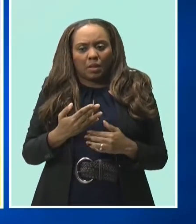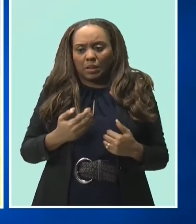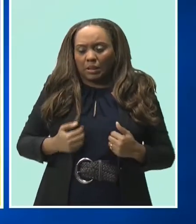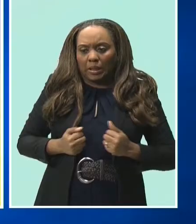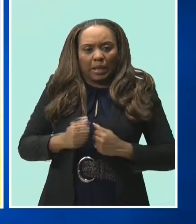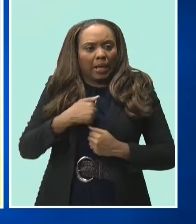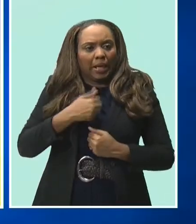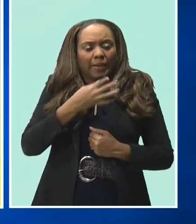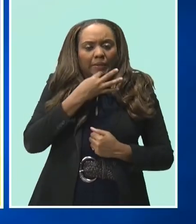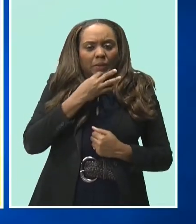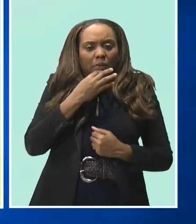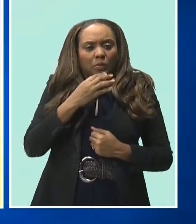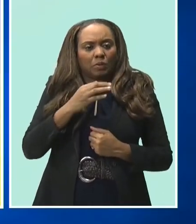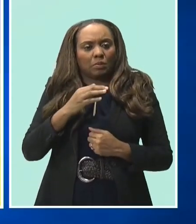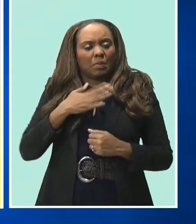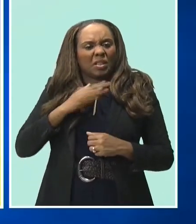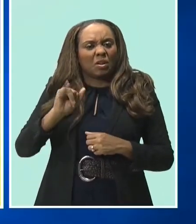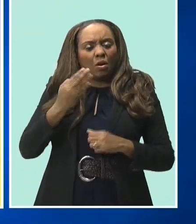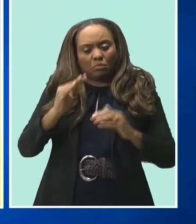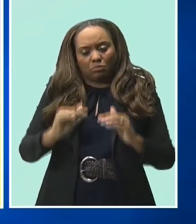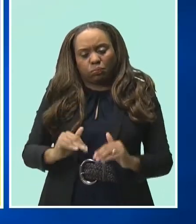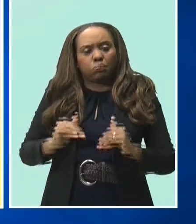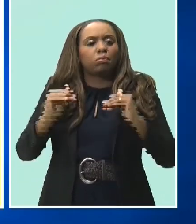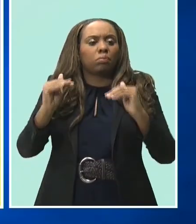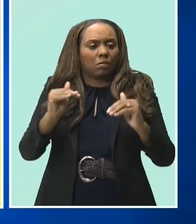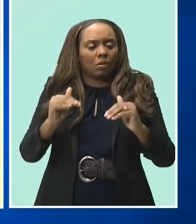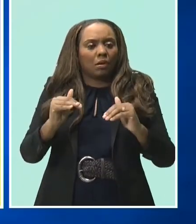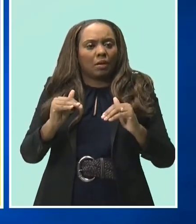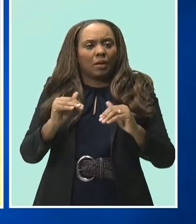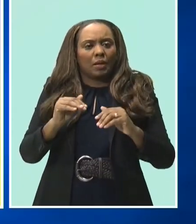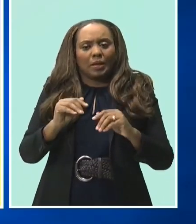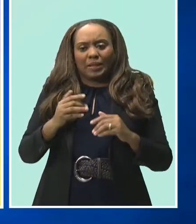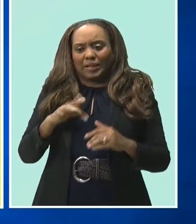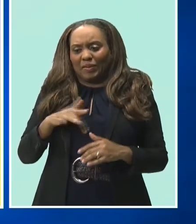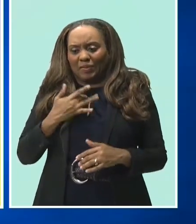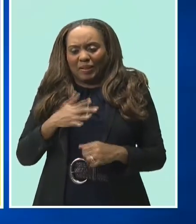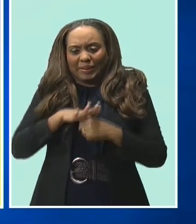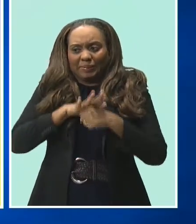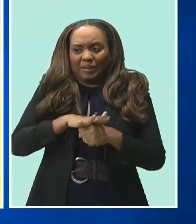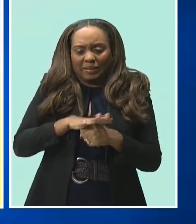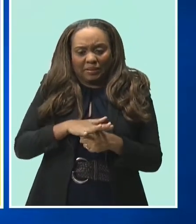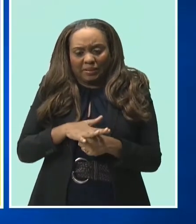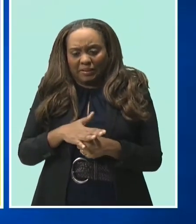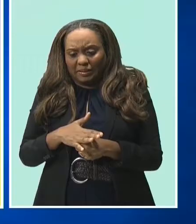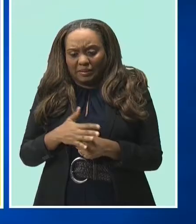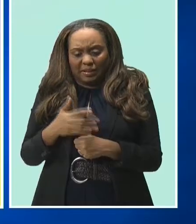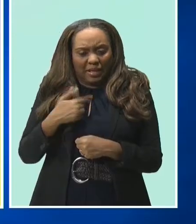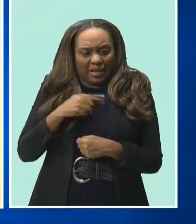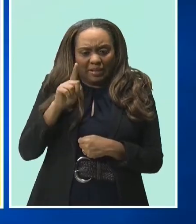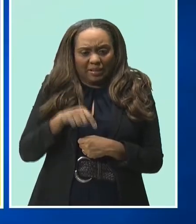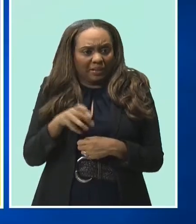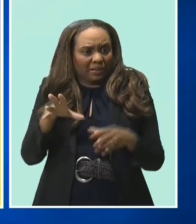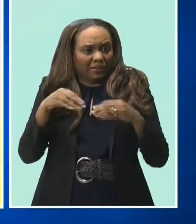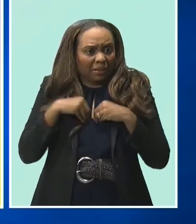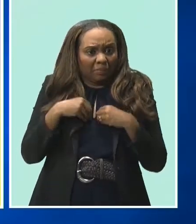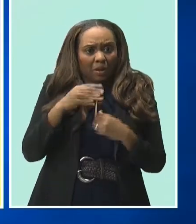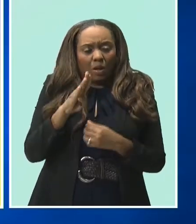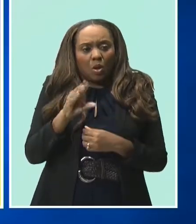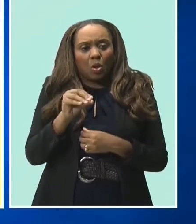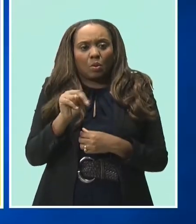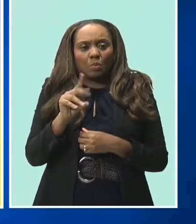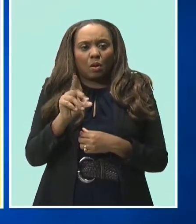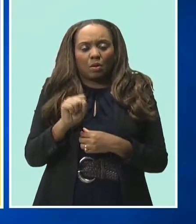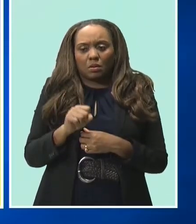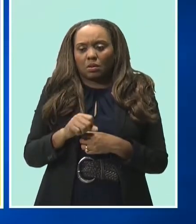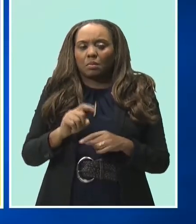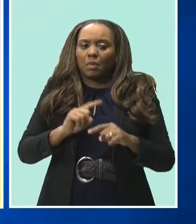vulnerable, they may feel pressured to accept these bonds. We would like to call on government not to victimize